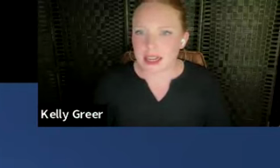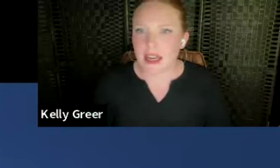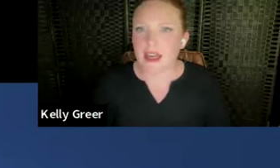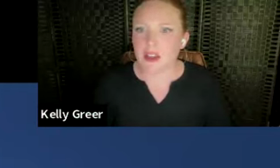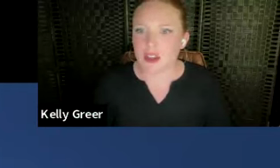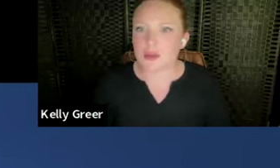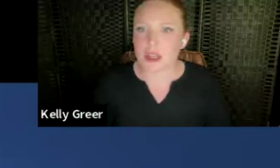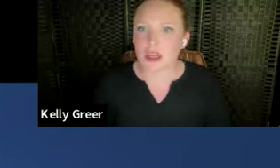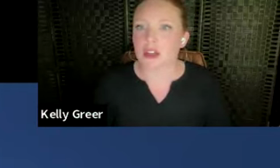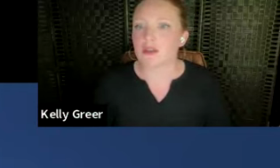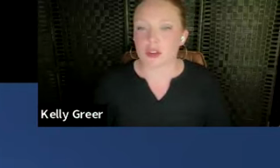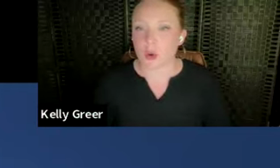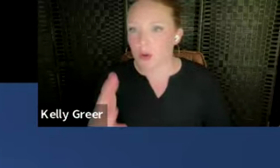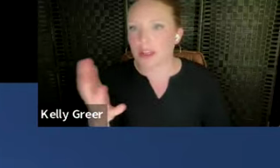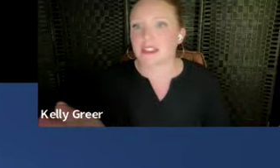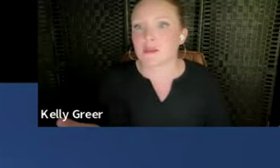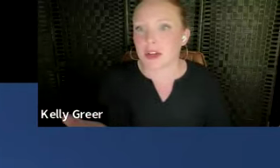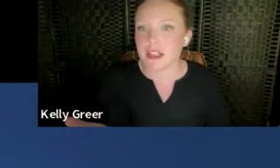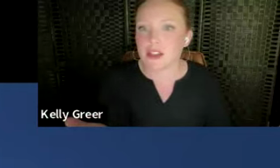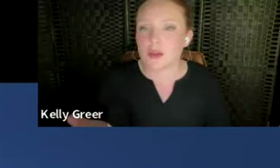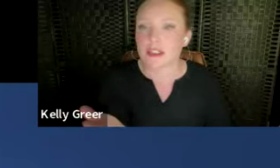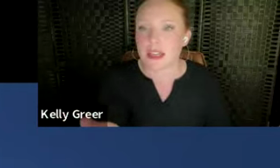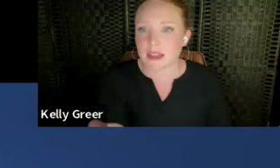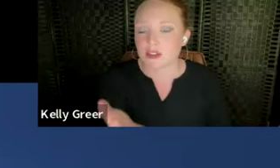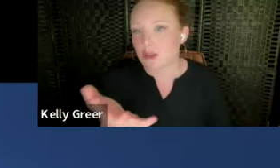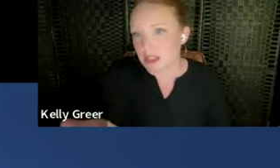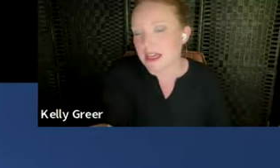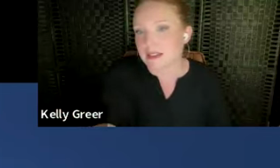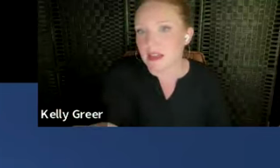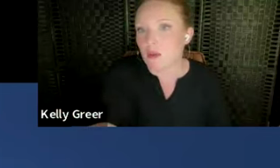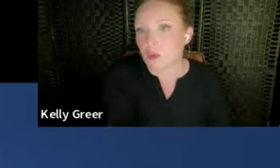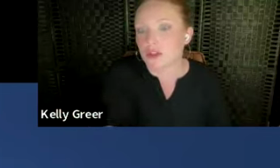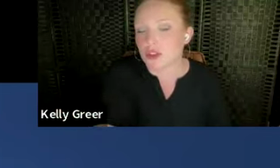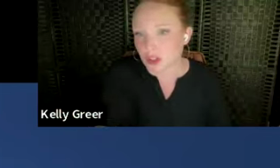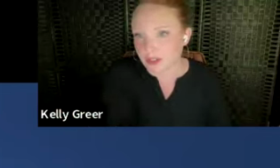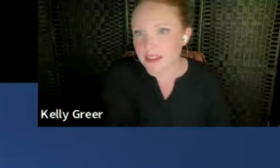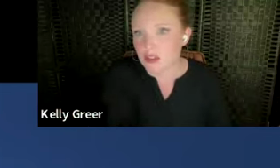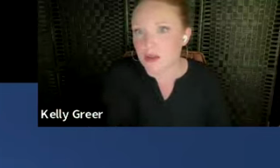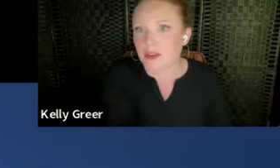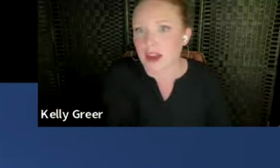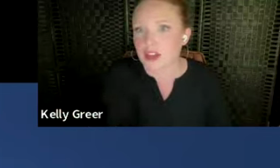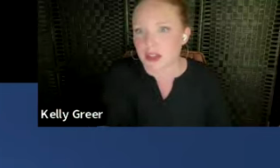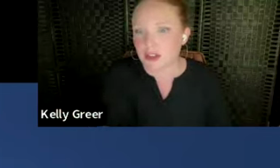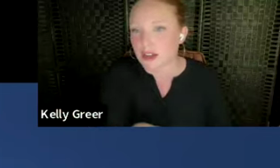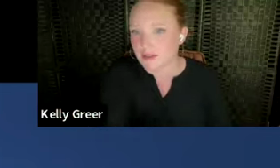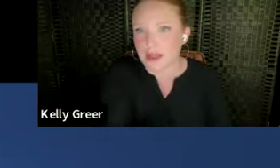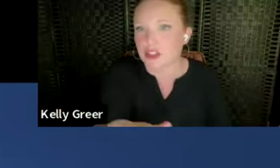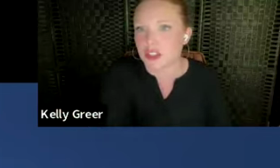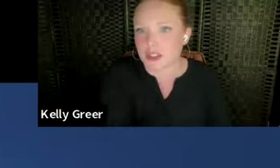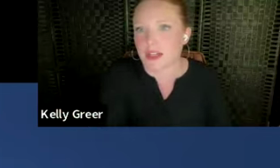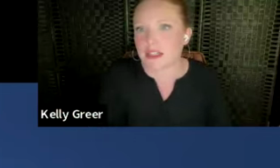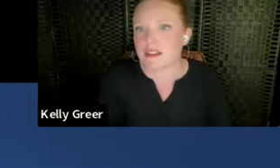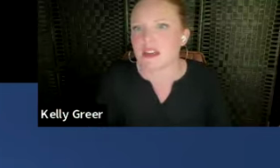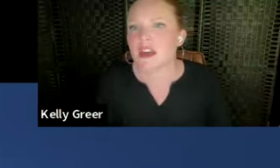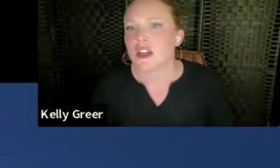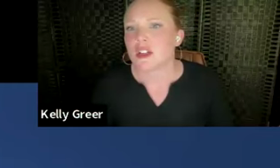collect data using your own experience. You can text using the text 911 service. You can provide your information,